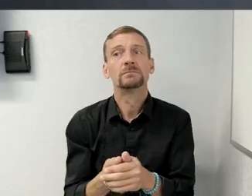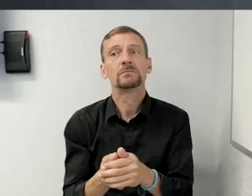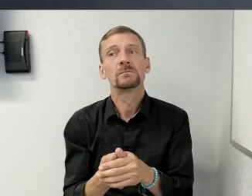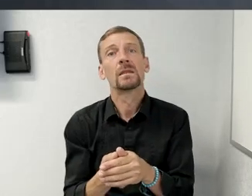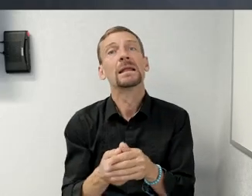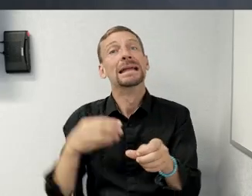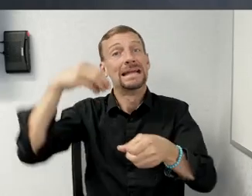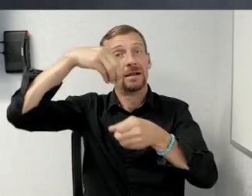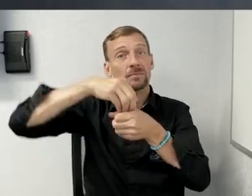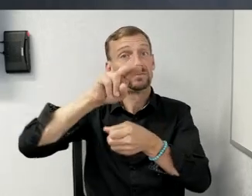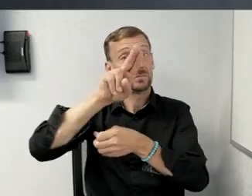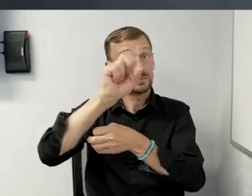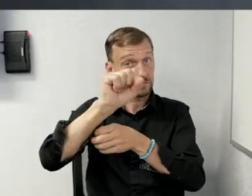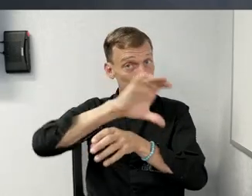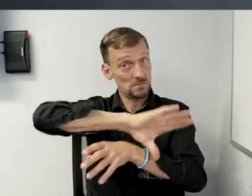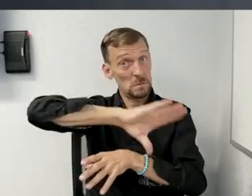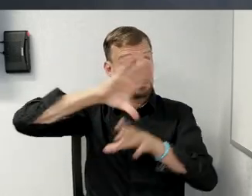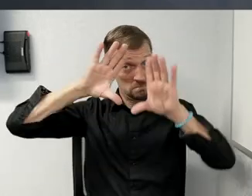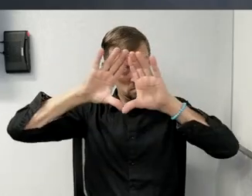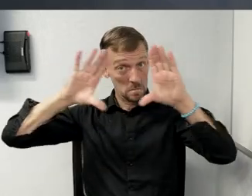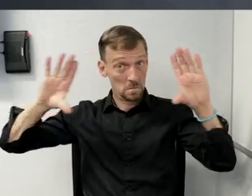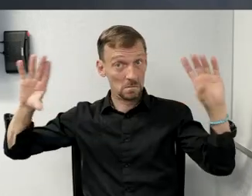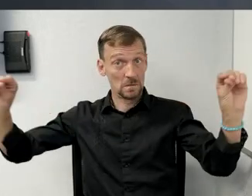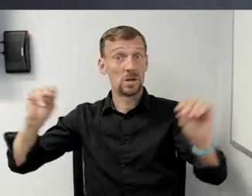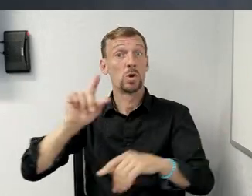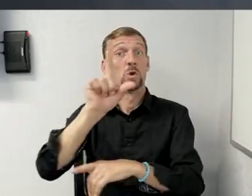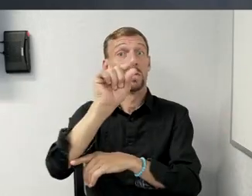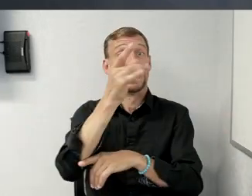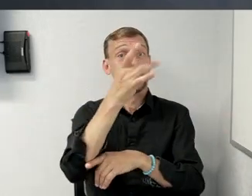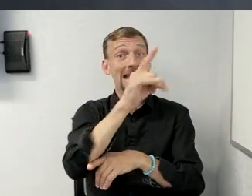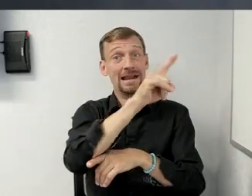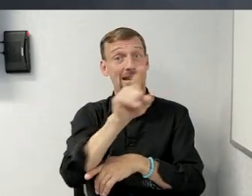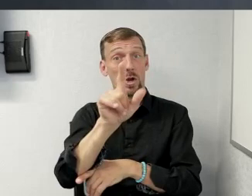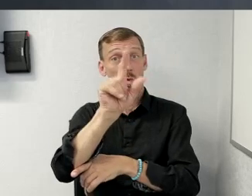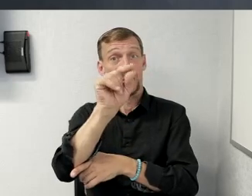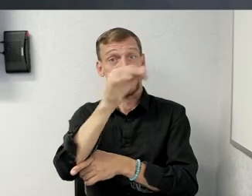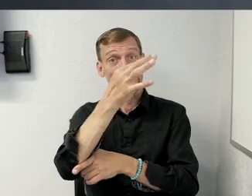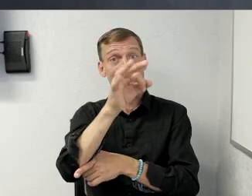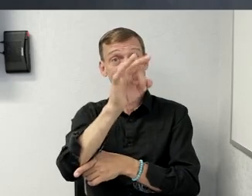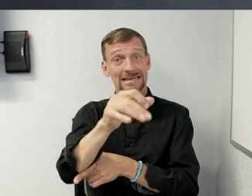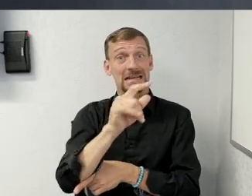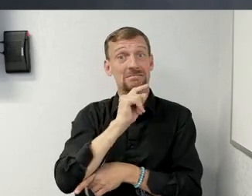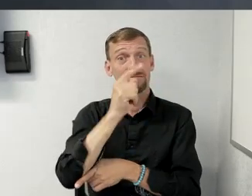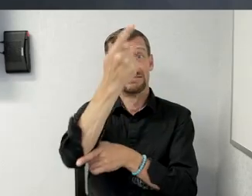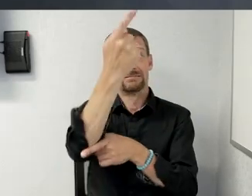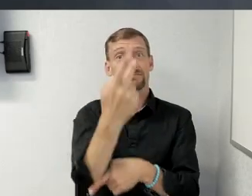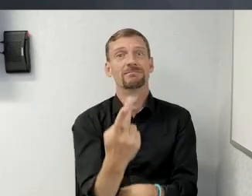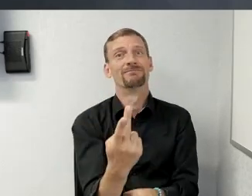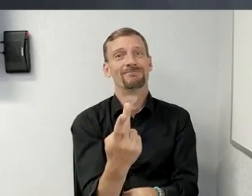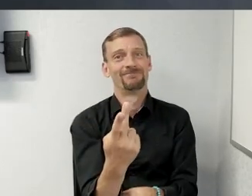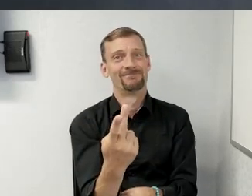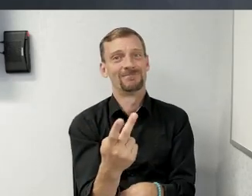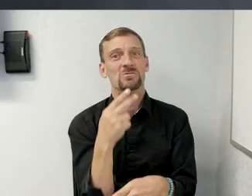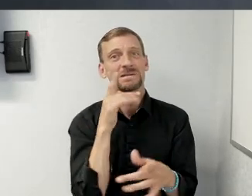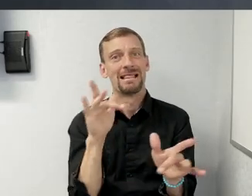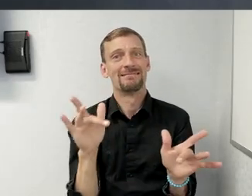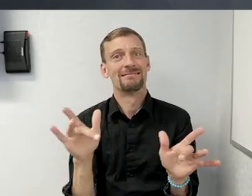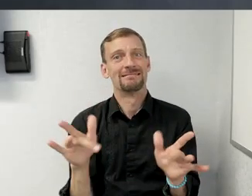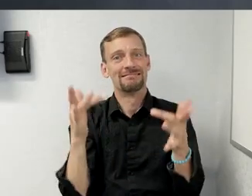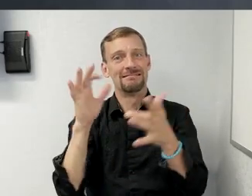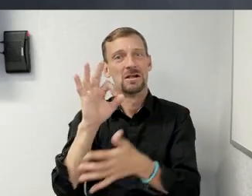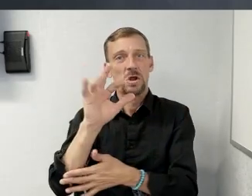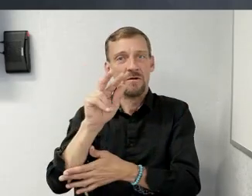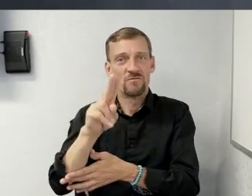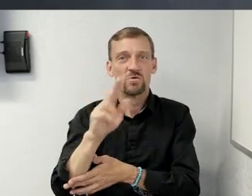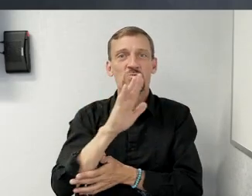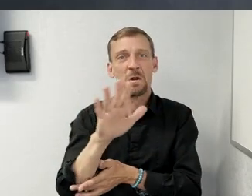Again, in the U.S., the next year, 2018, 2019, that number almost fell in half. We had a very light flu season. A